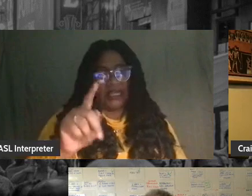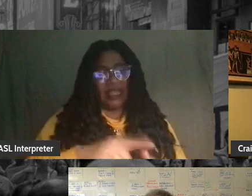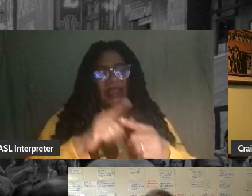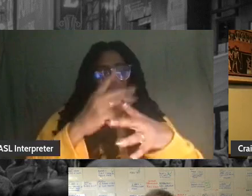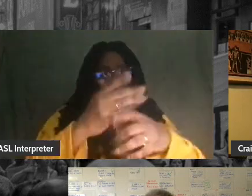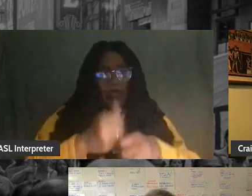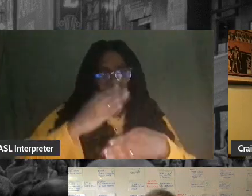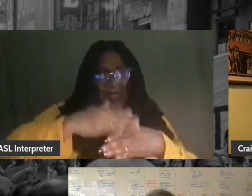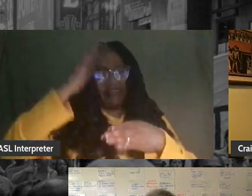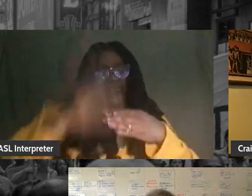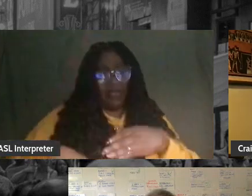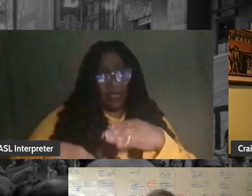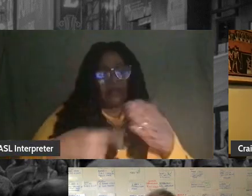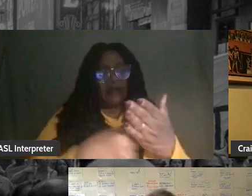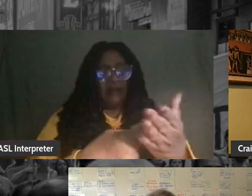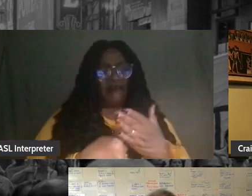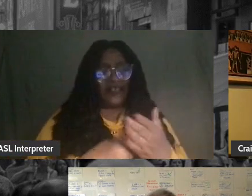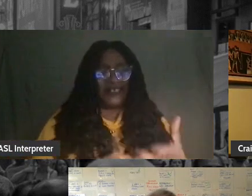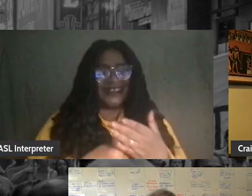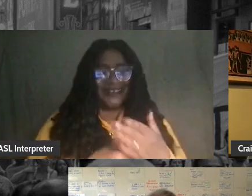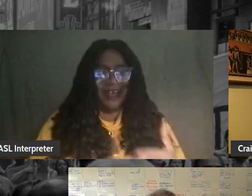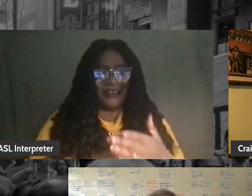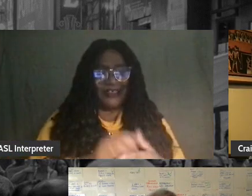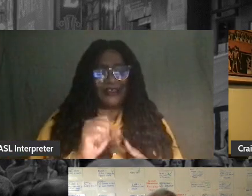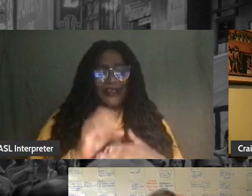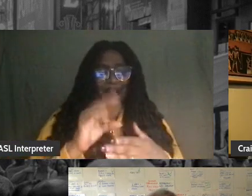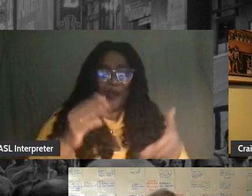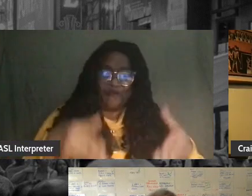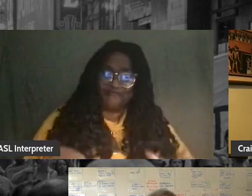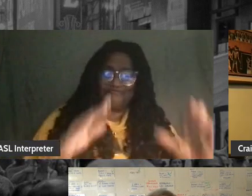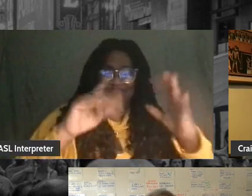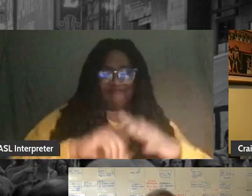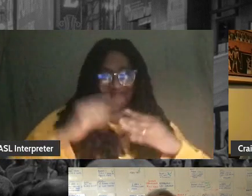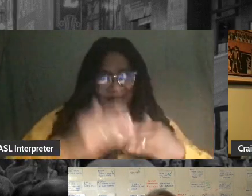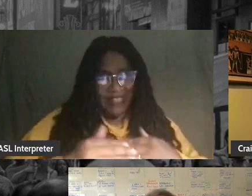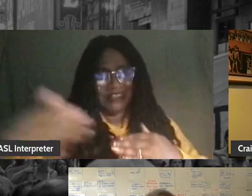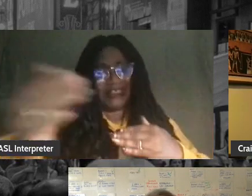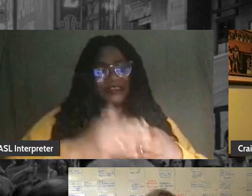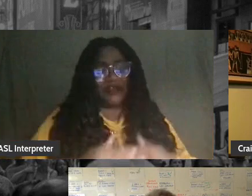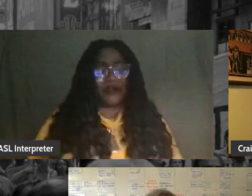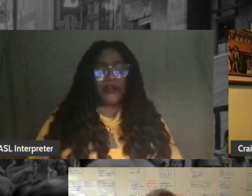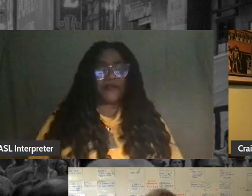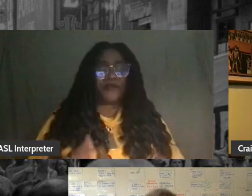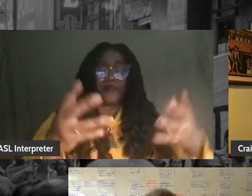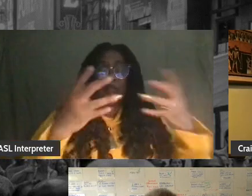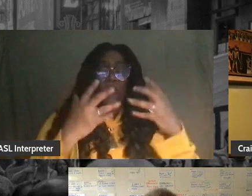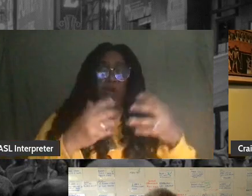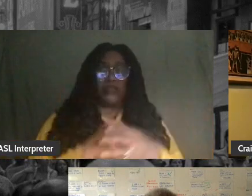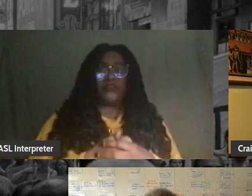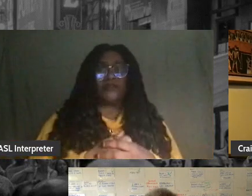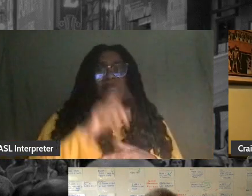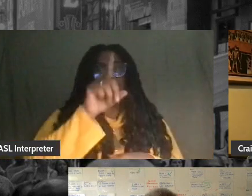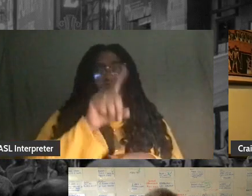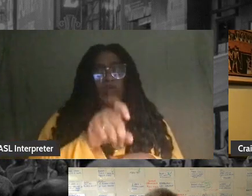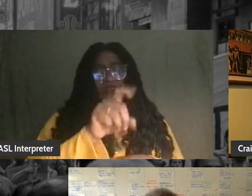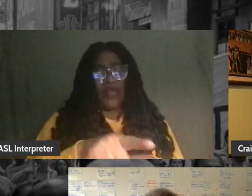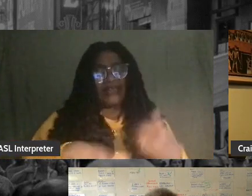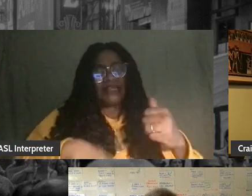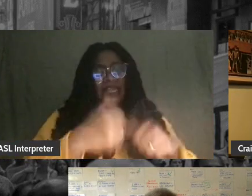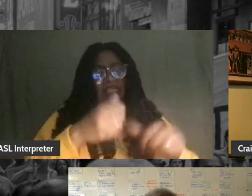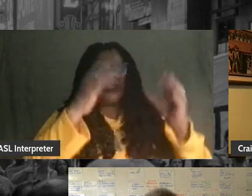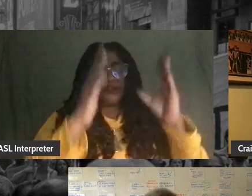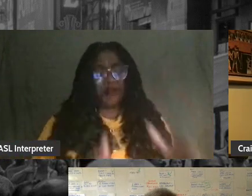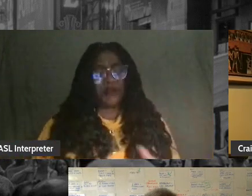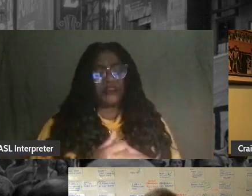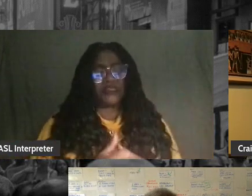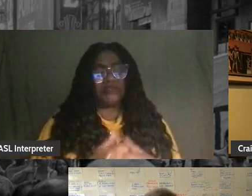at the end of this discussion. So let's get started. I'd like to start by asking each of the panelists